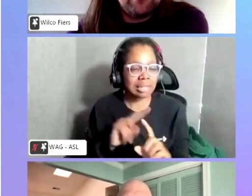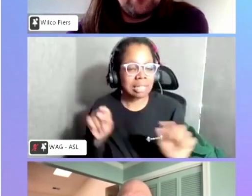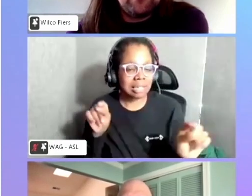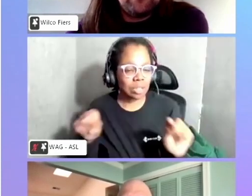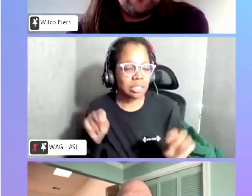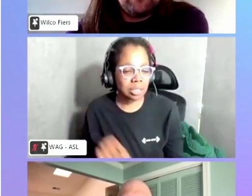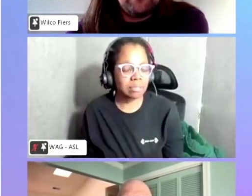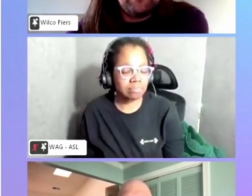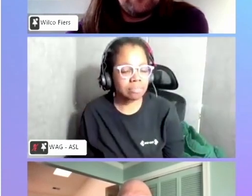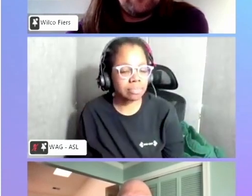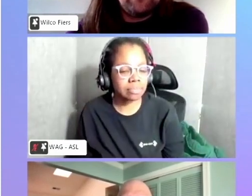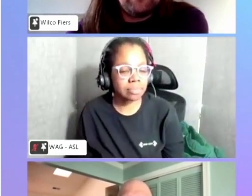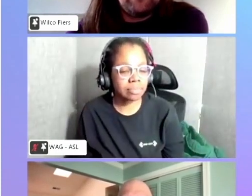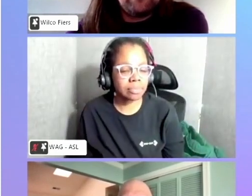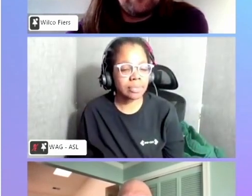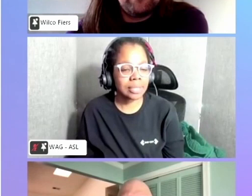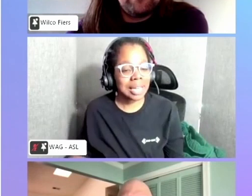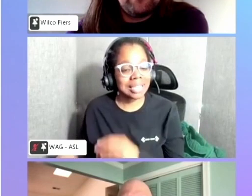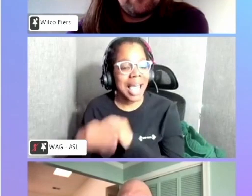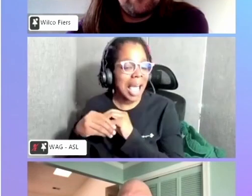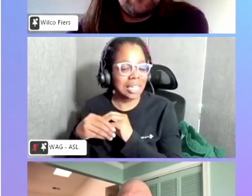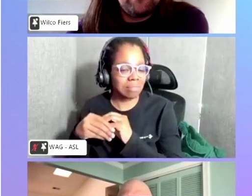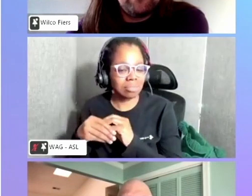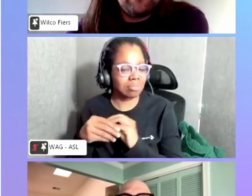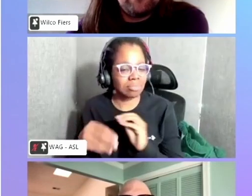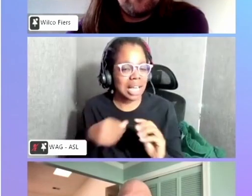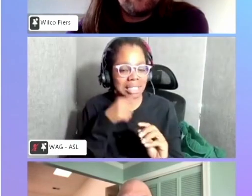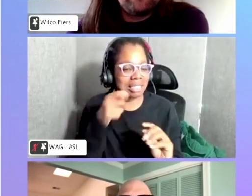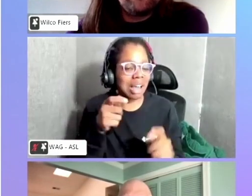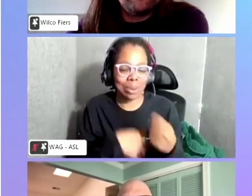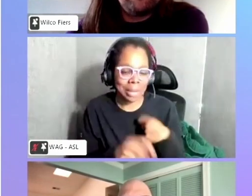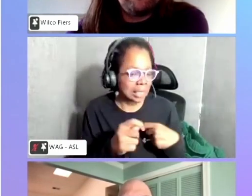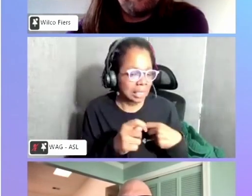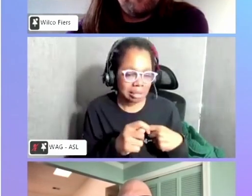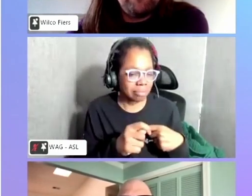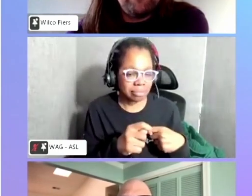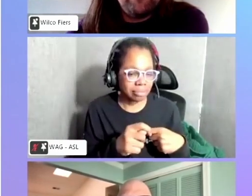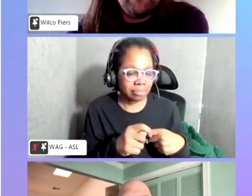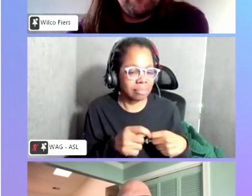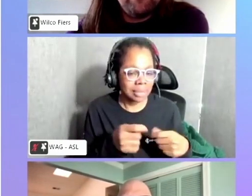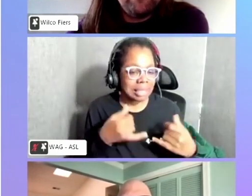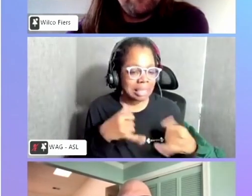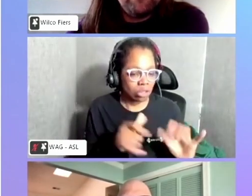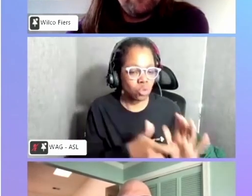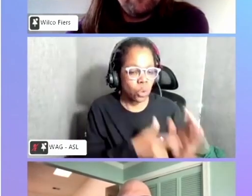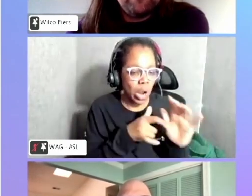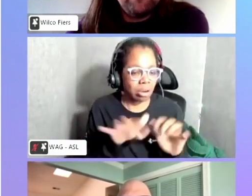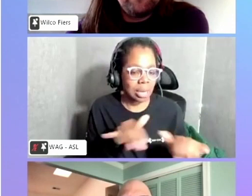there. It's adding, it's not replacing the need for the keyboard